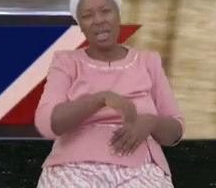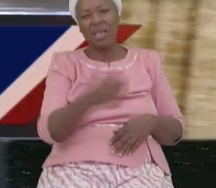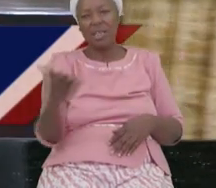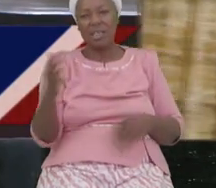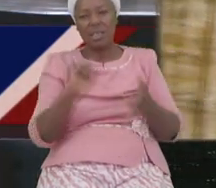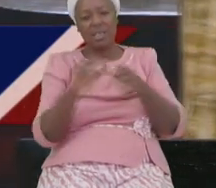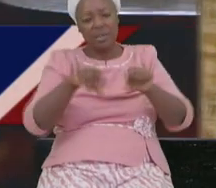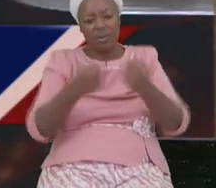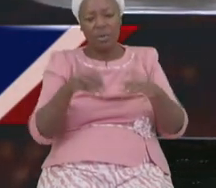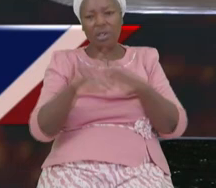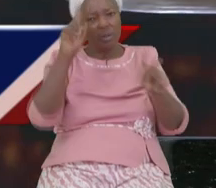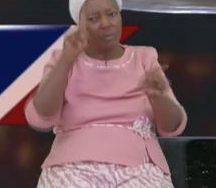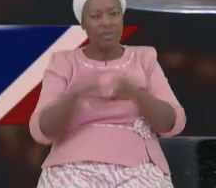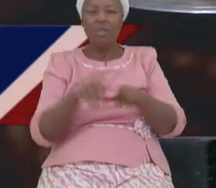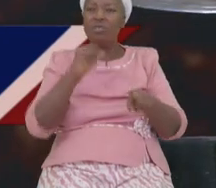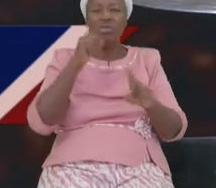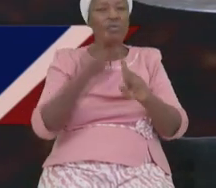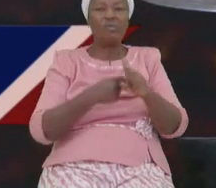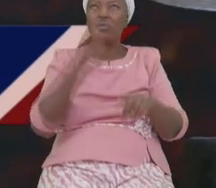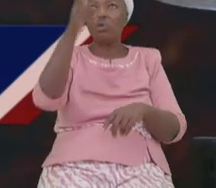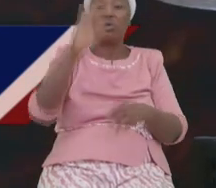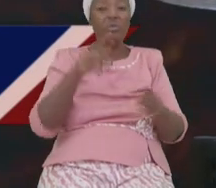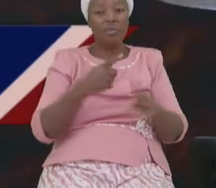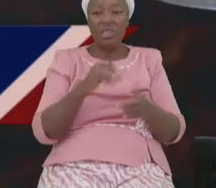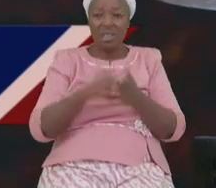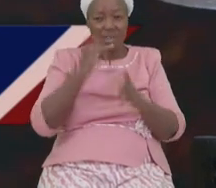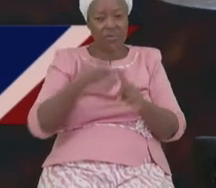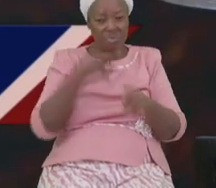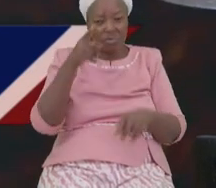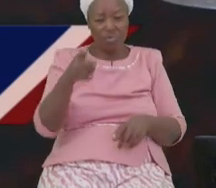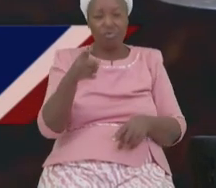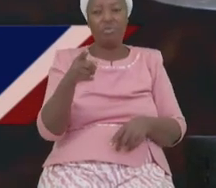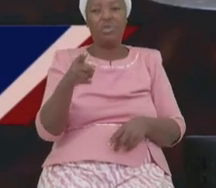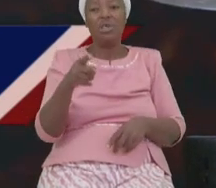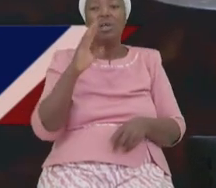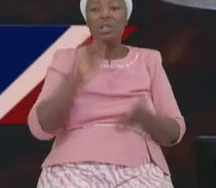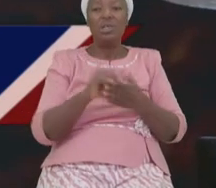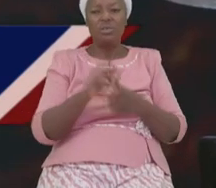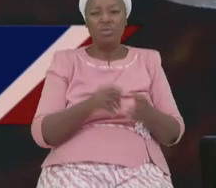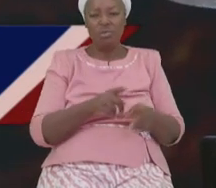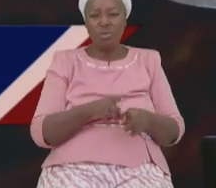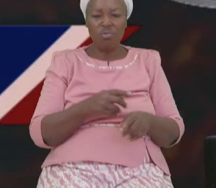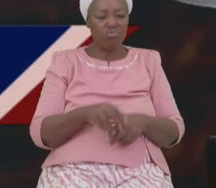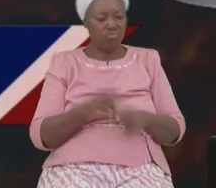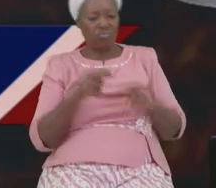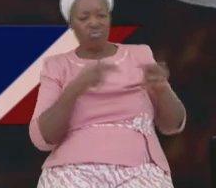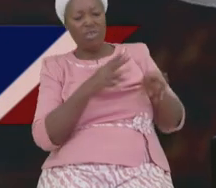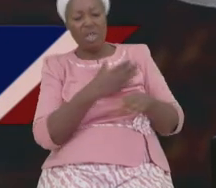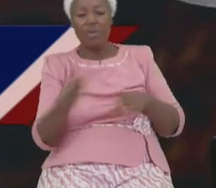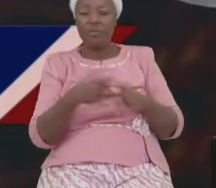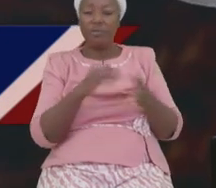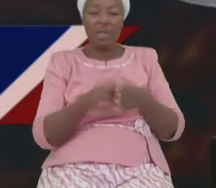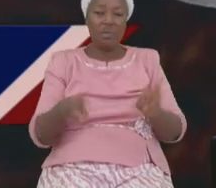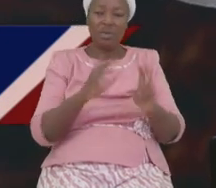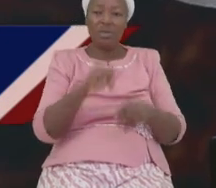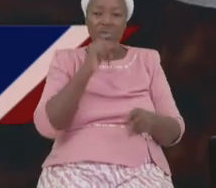in the covenant, it's not your side, it's your side. That you're looking away the other direction and you're not keeping